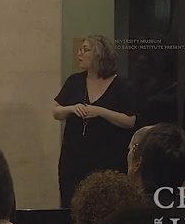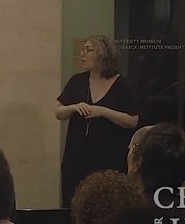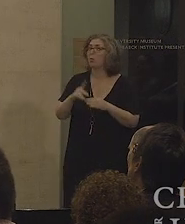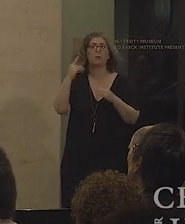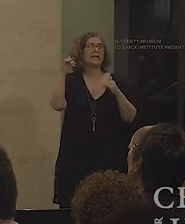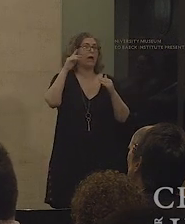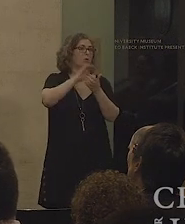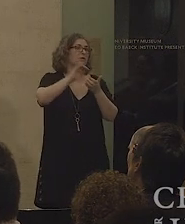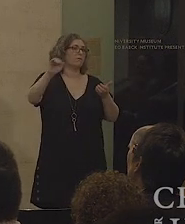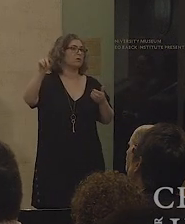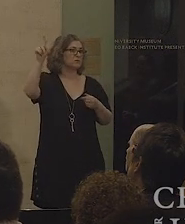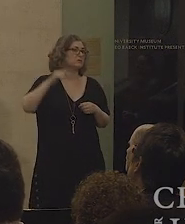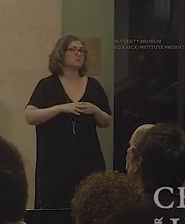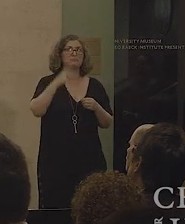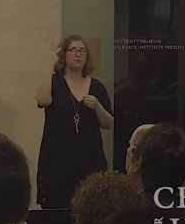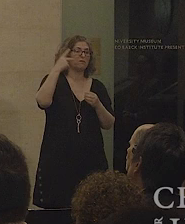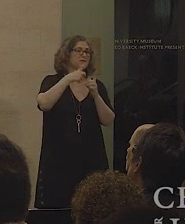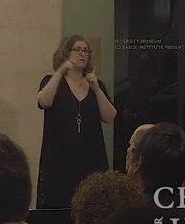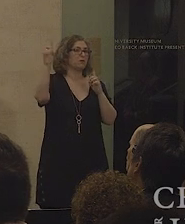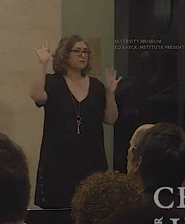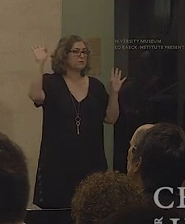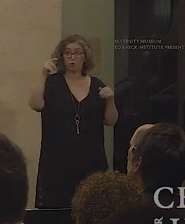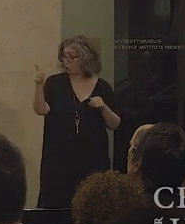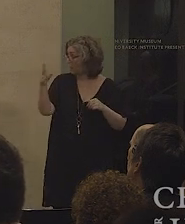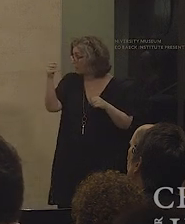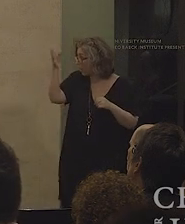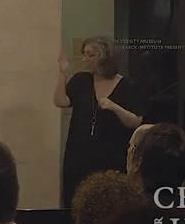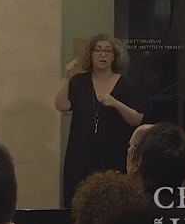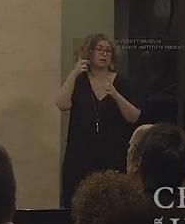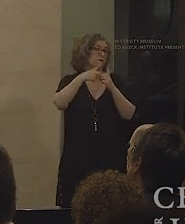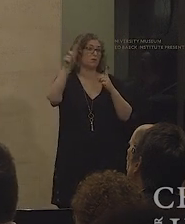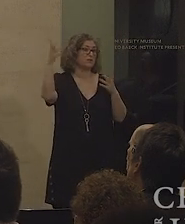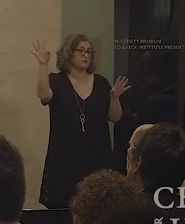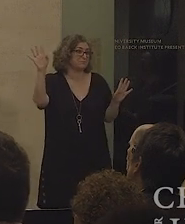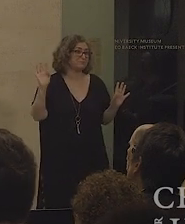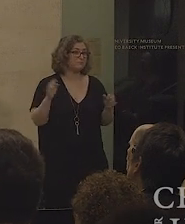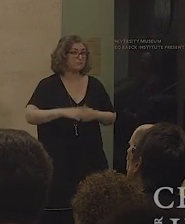divorce, and that's the truth. He and God, he means. Yeah.